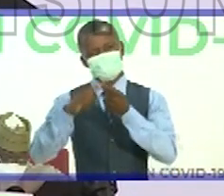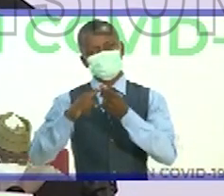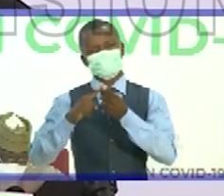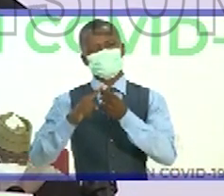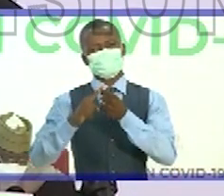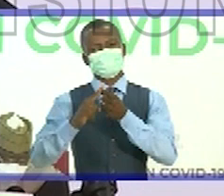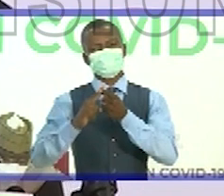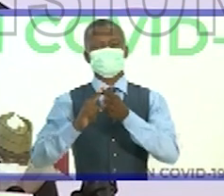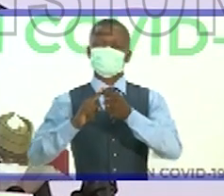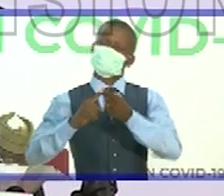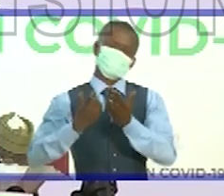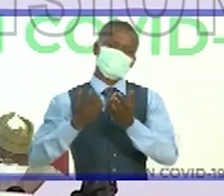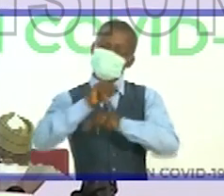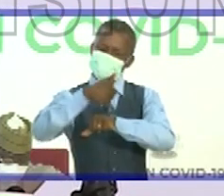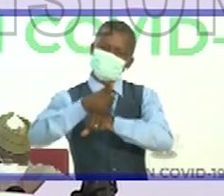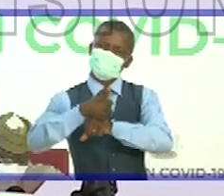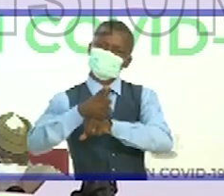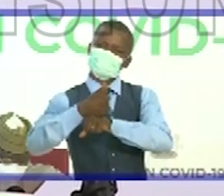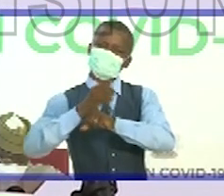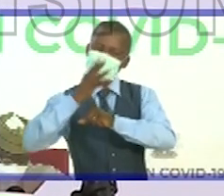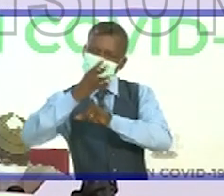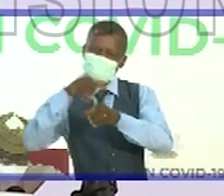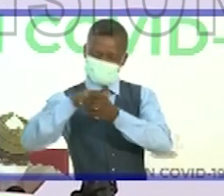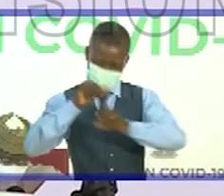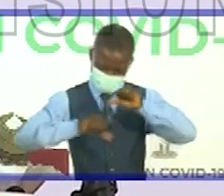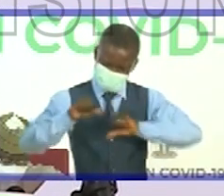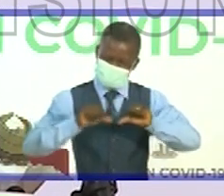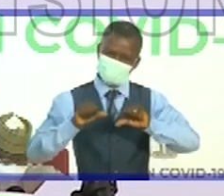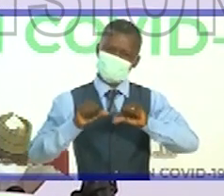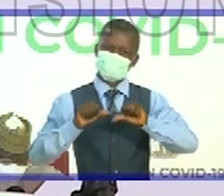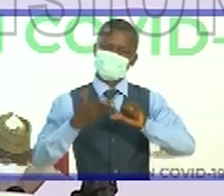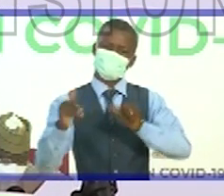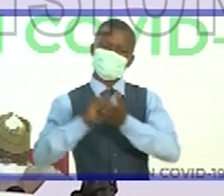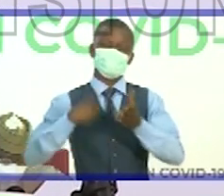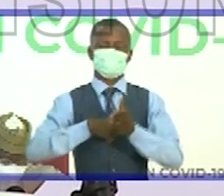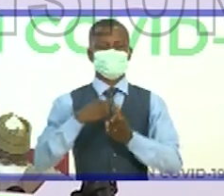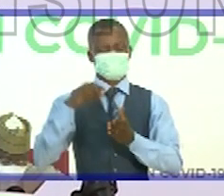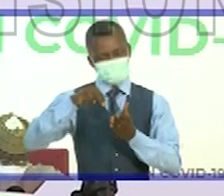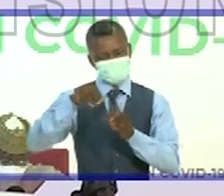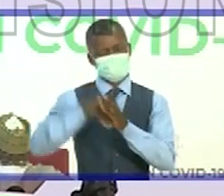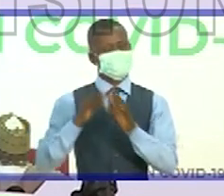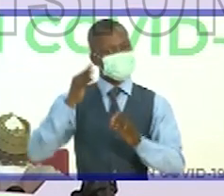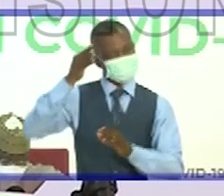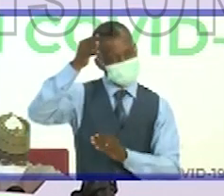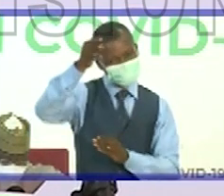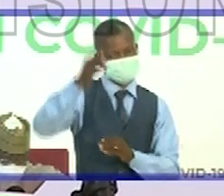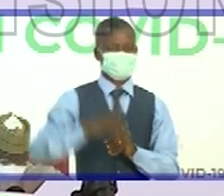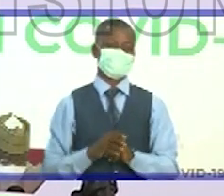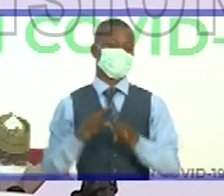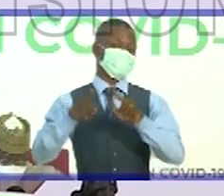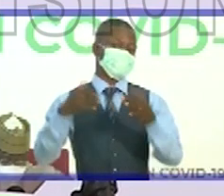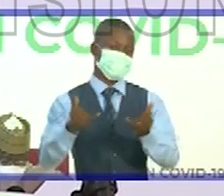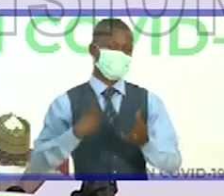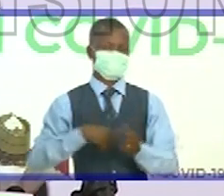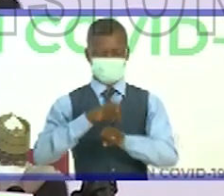the institutions that we will need into the future. But in the short term, we're working together with